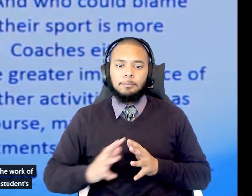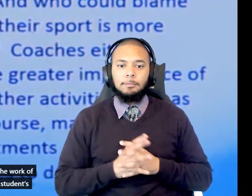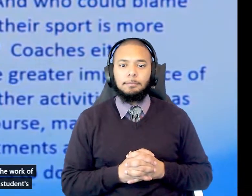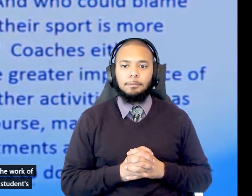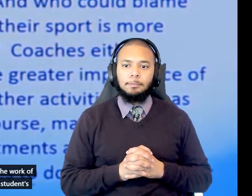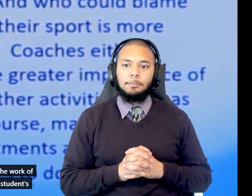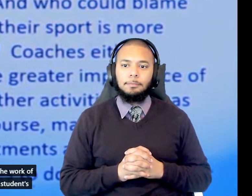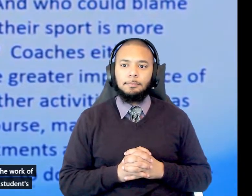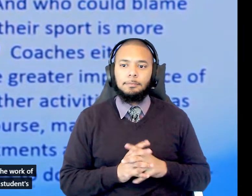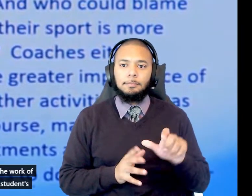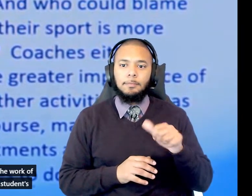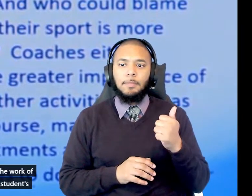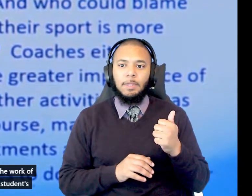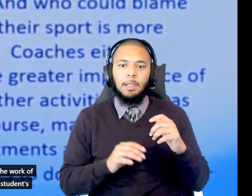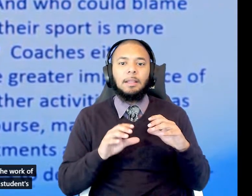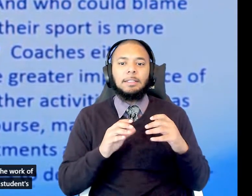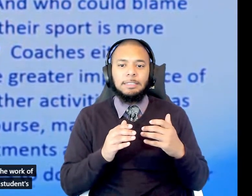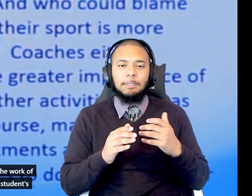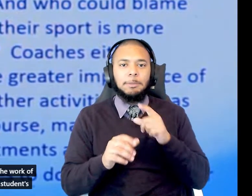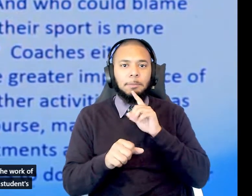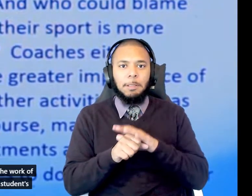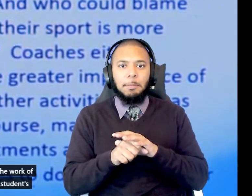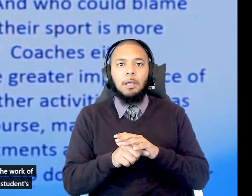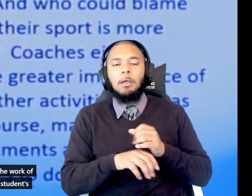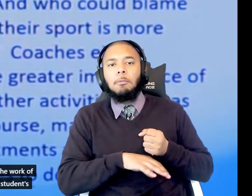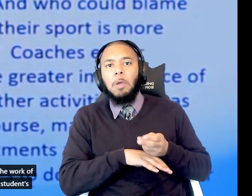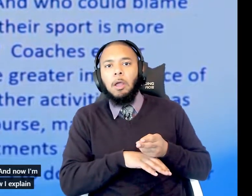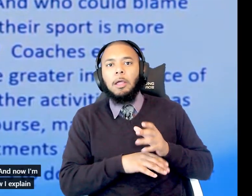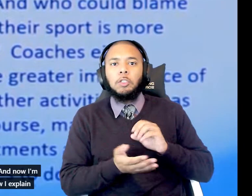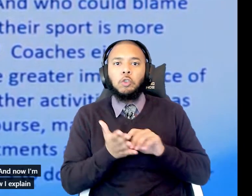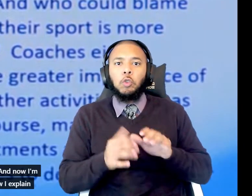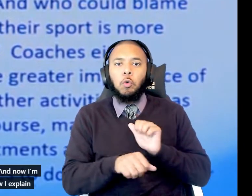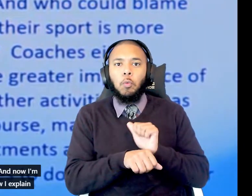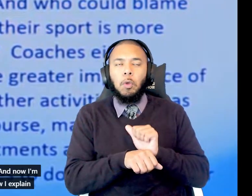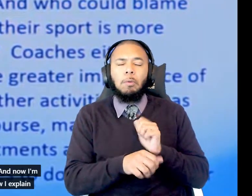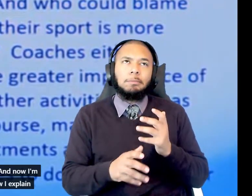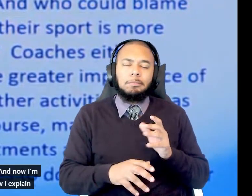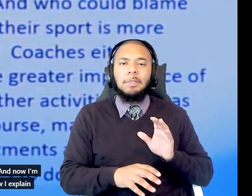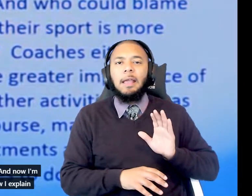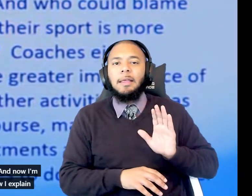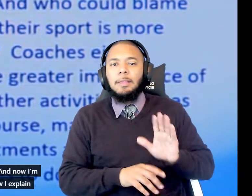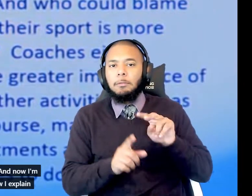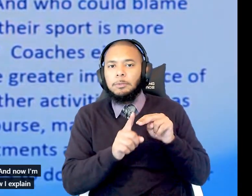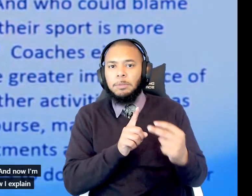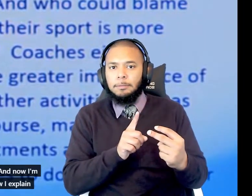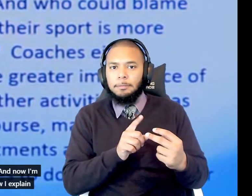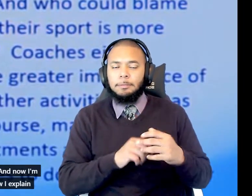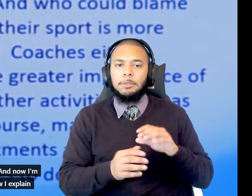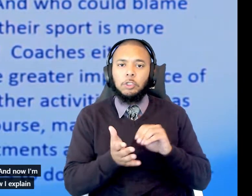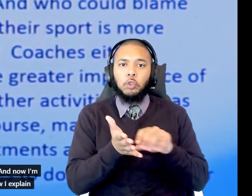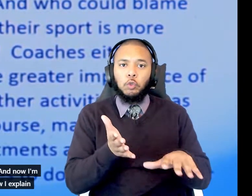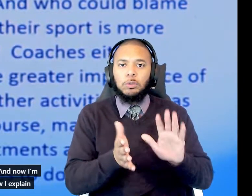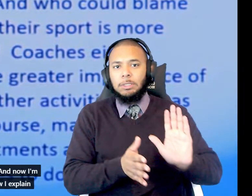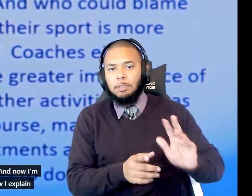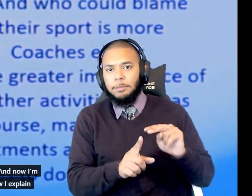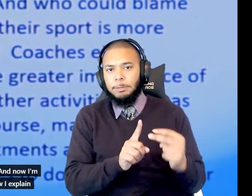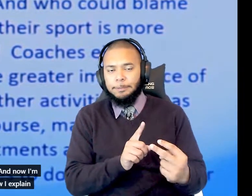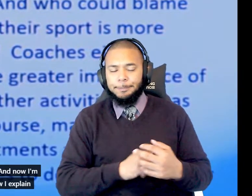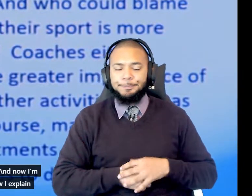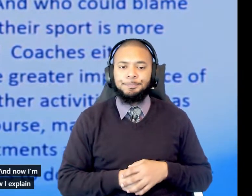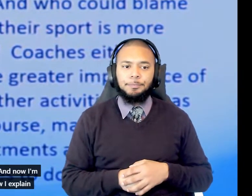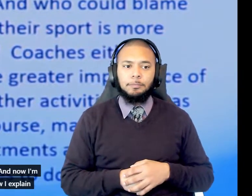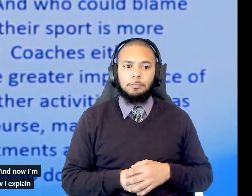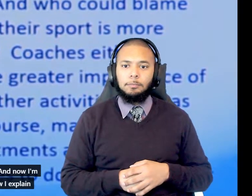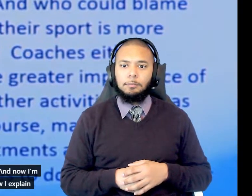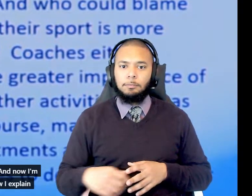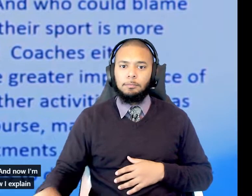other team commitments often trump the work of the student, at least in the student's mind. Data. Right